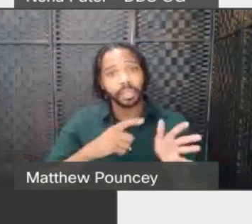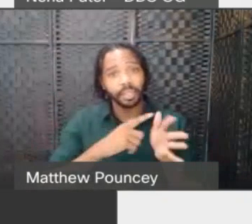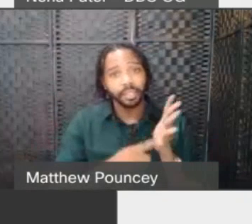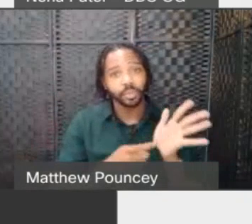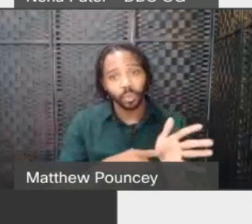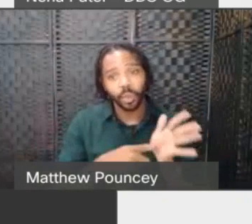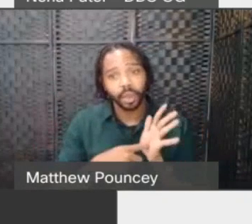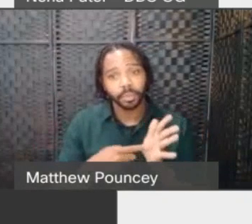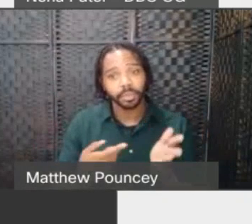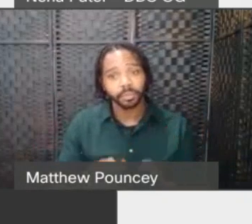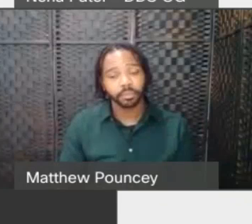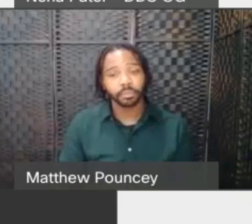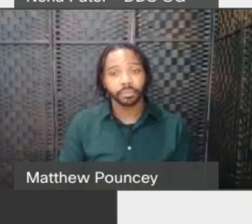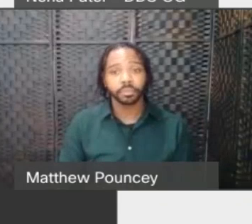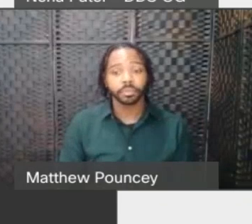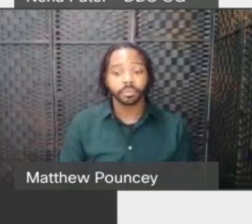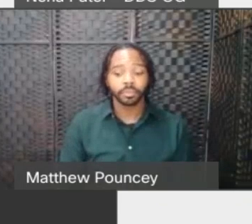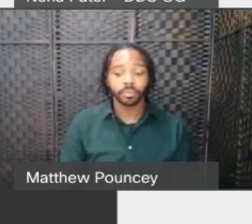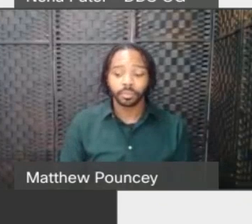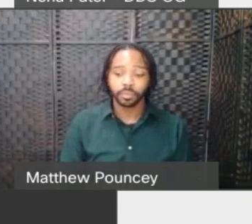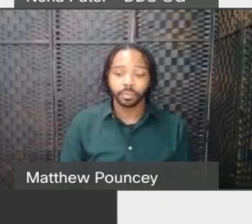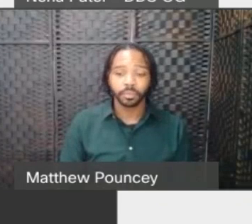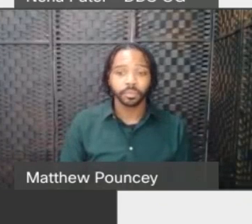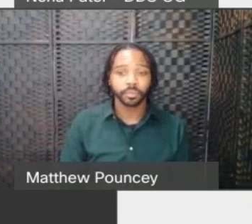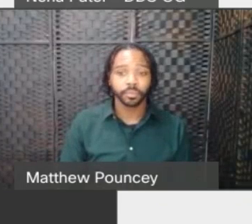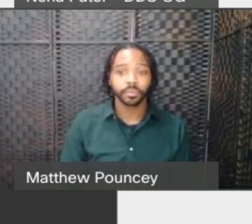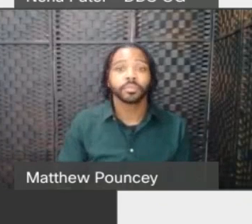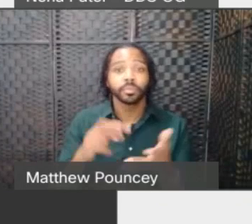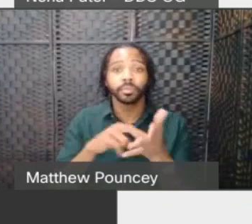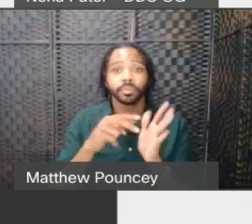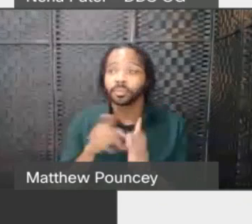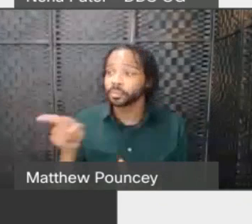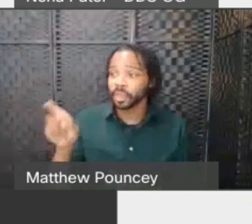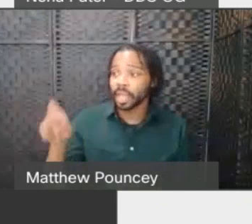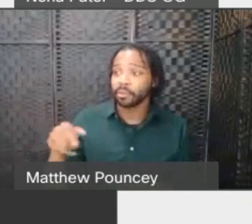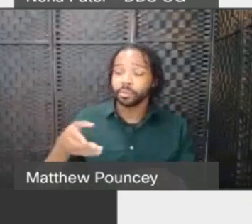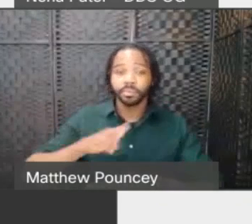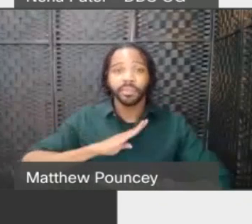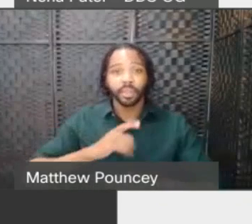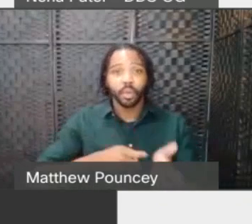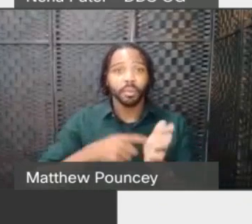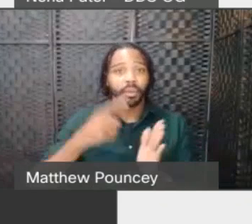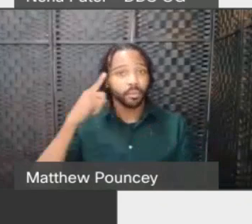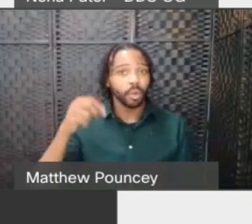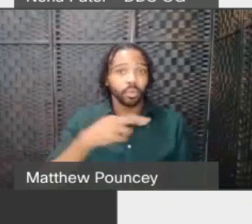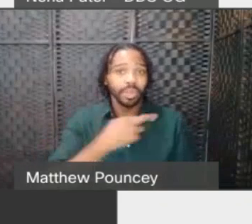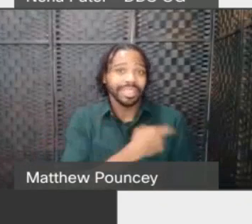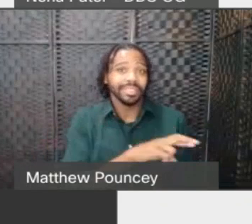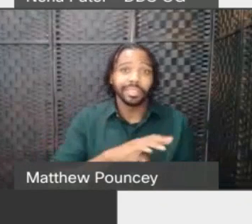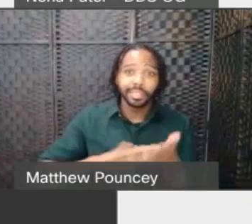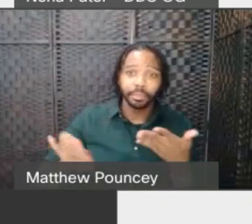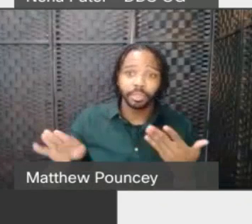requirements. And so, they would have to meet the requirement for the religious exemption.